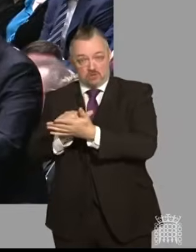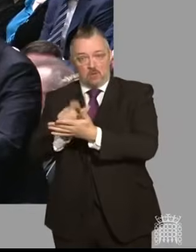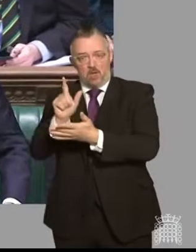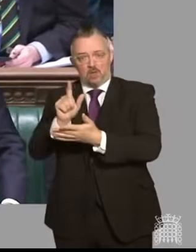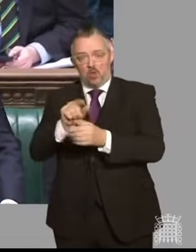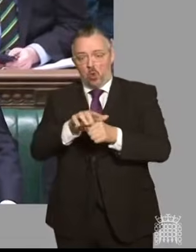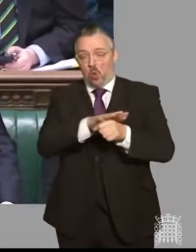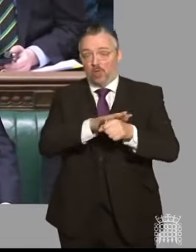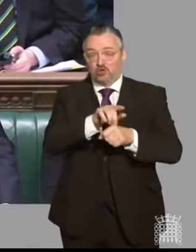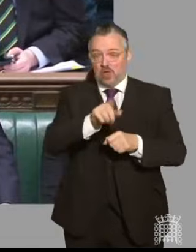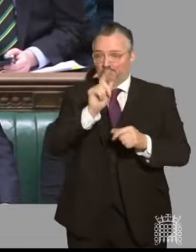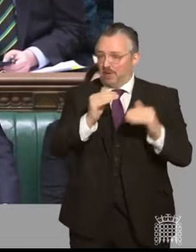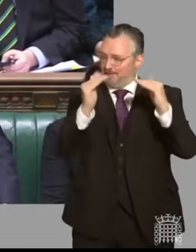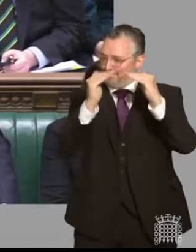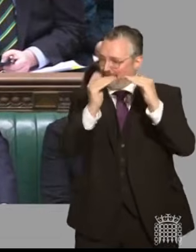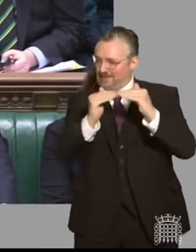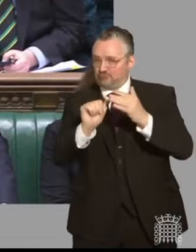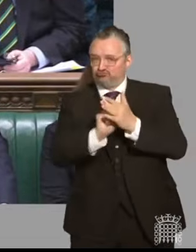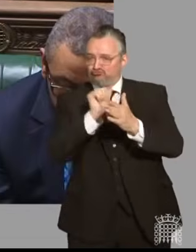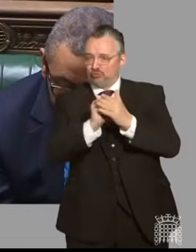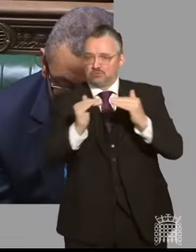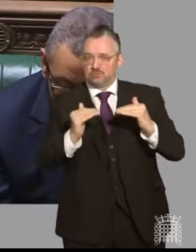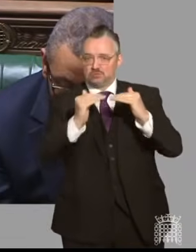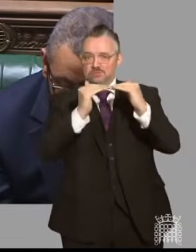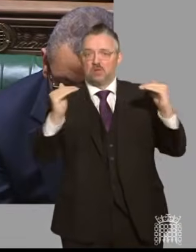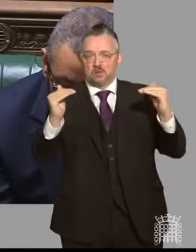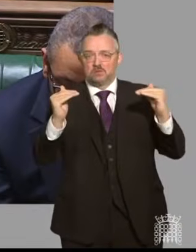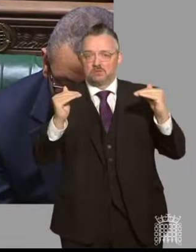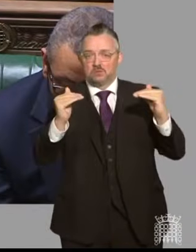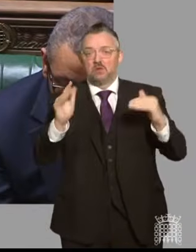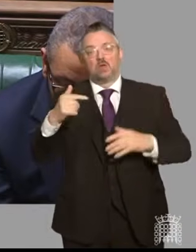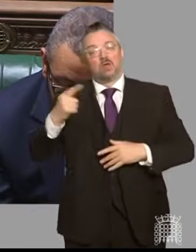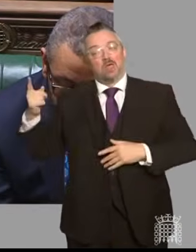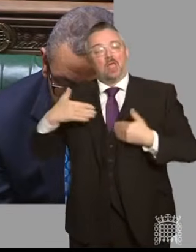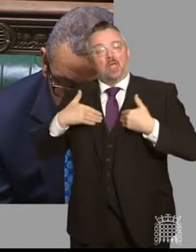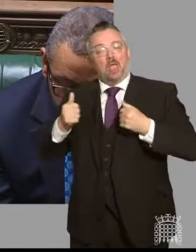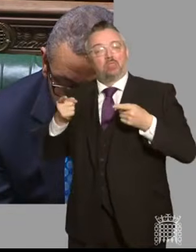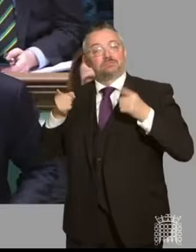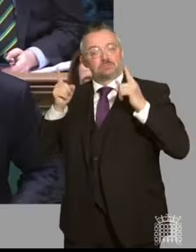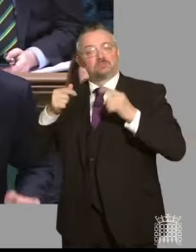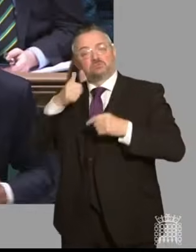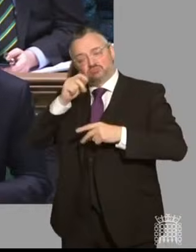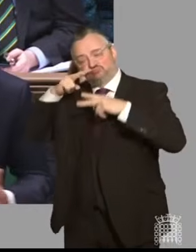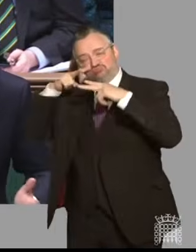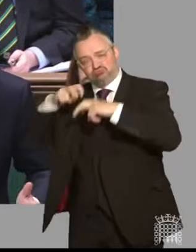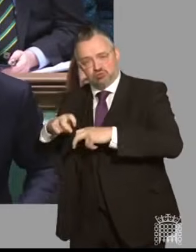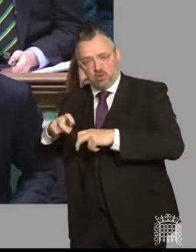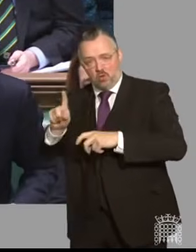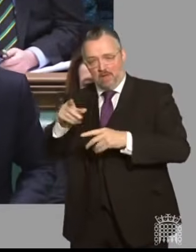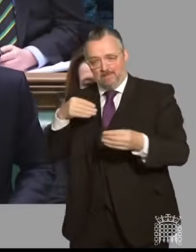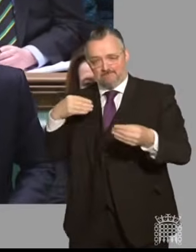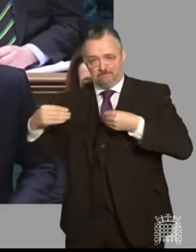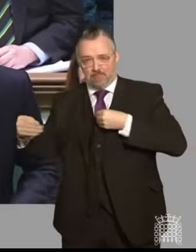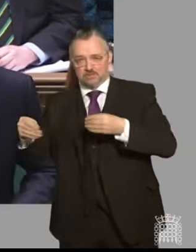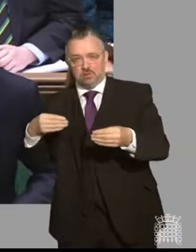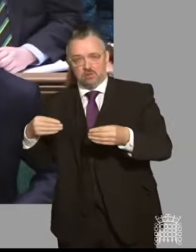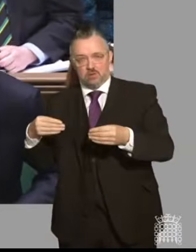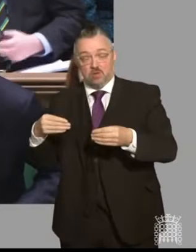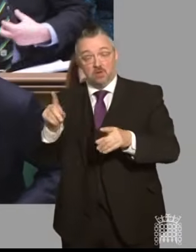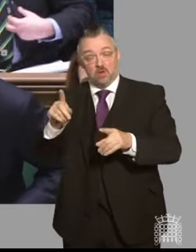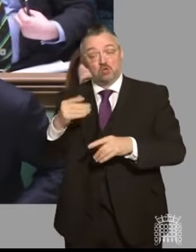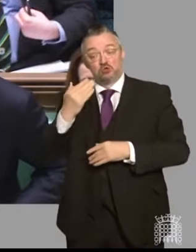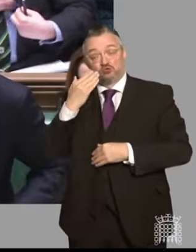Health Secretary looks into his suggestions for more flexibility, but I know he will also welcome our recent plans to expand the range of services available